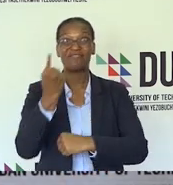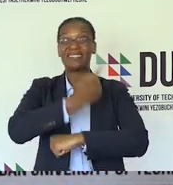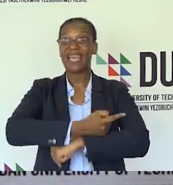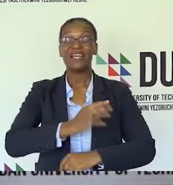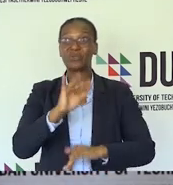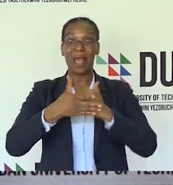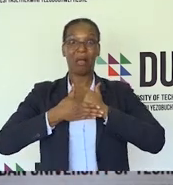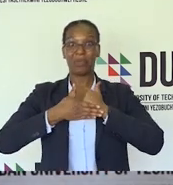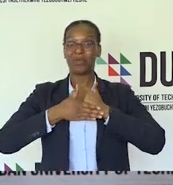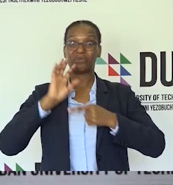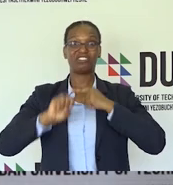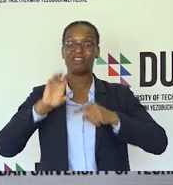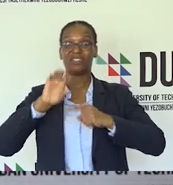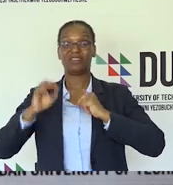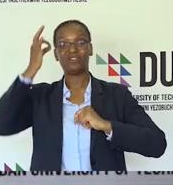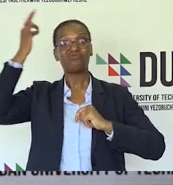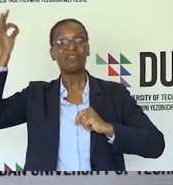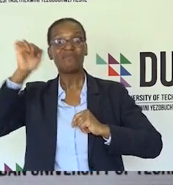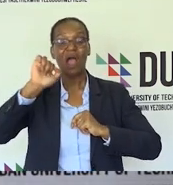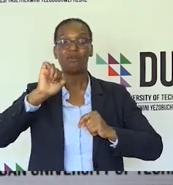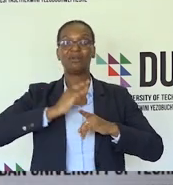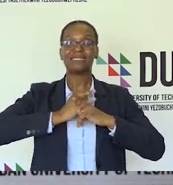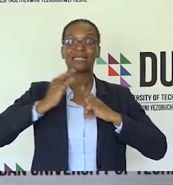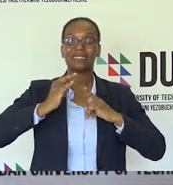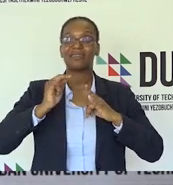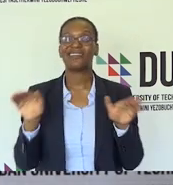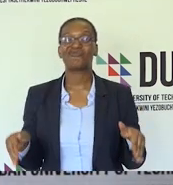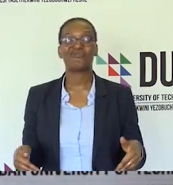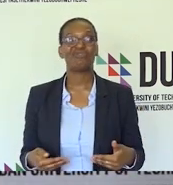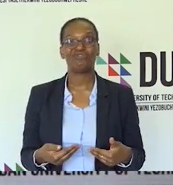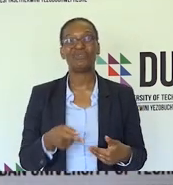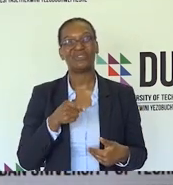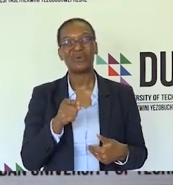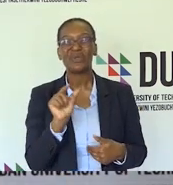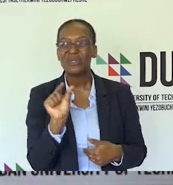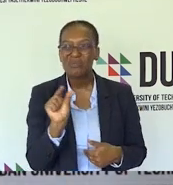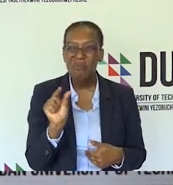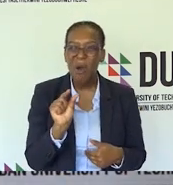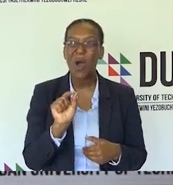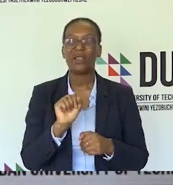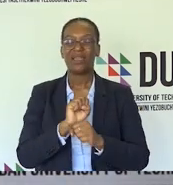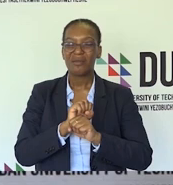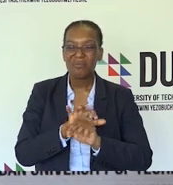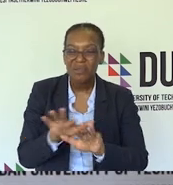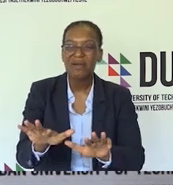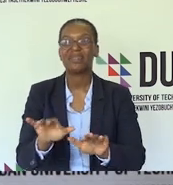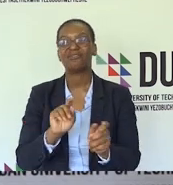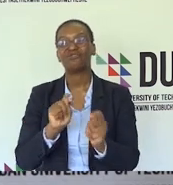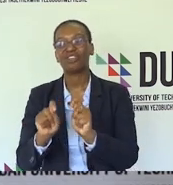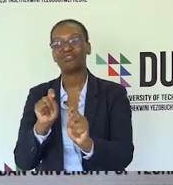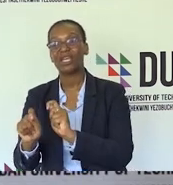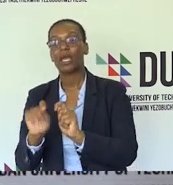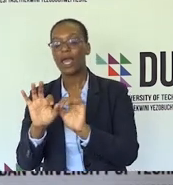you to achieve your dreams of excellence and success, introduce those tiny incremental changes and stick